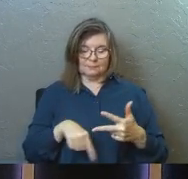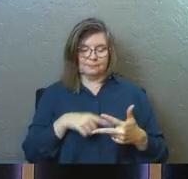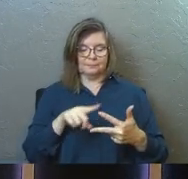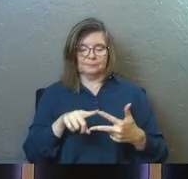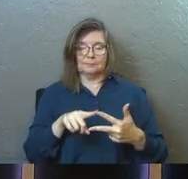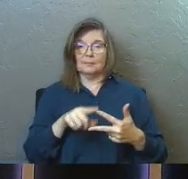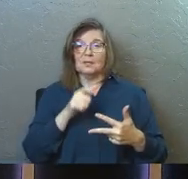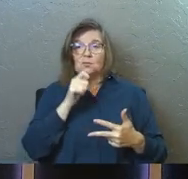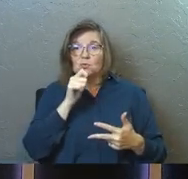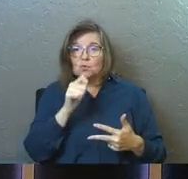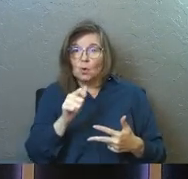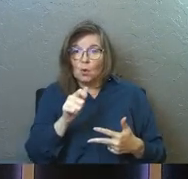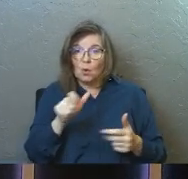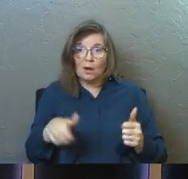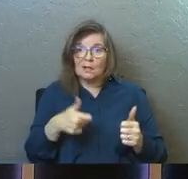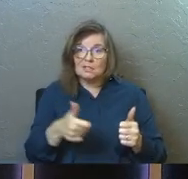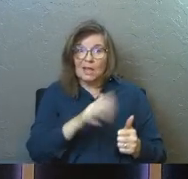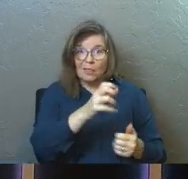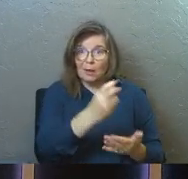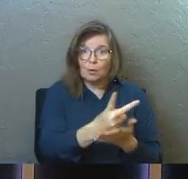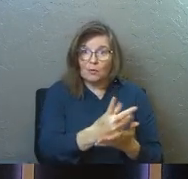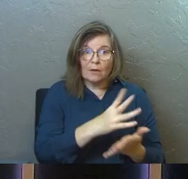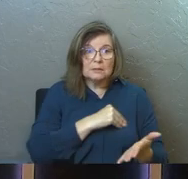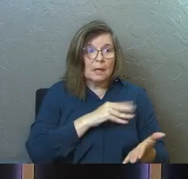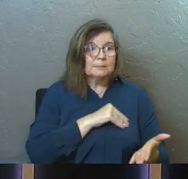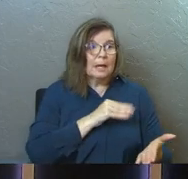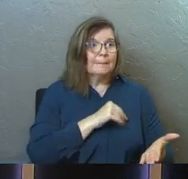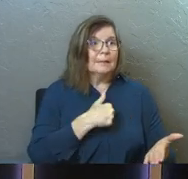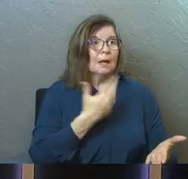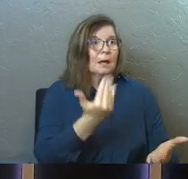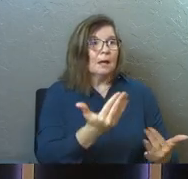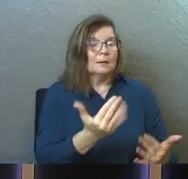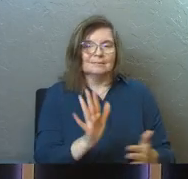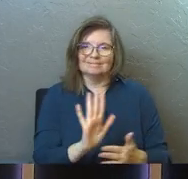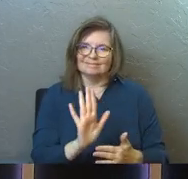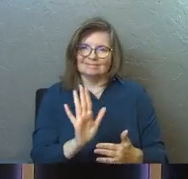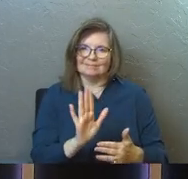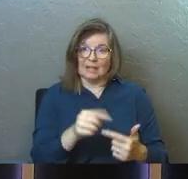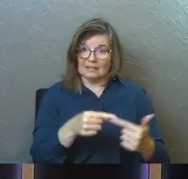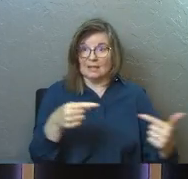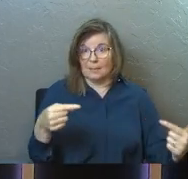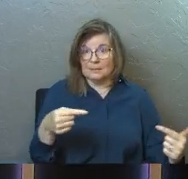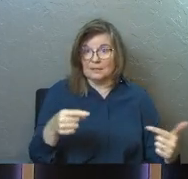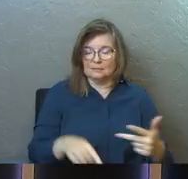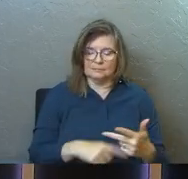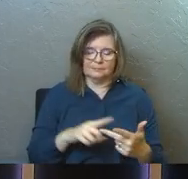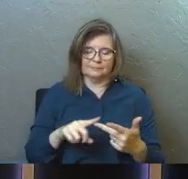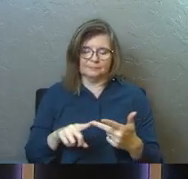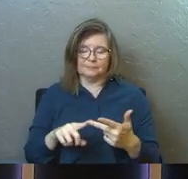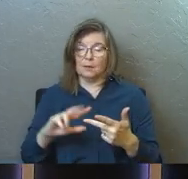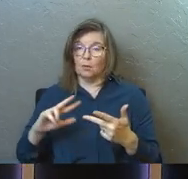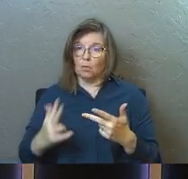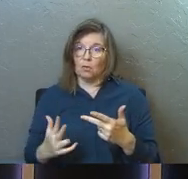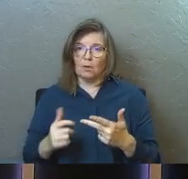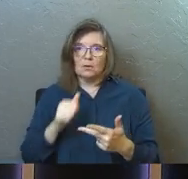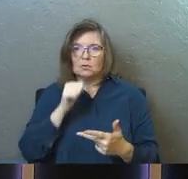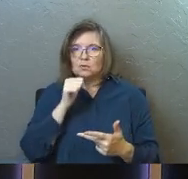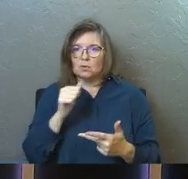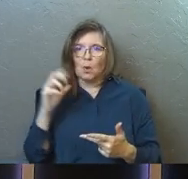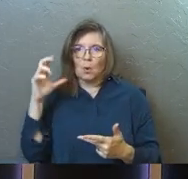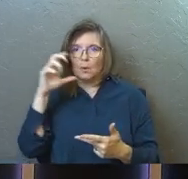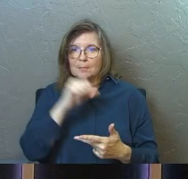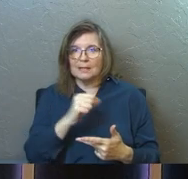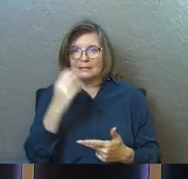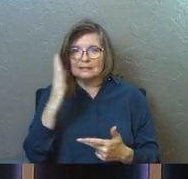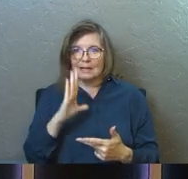Amen. Number two, don't chase their approval, because that's the opposite. And then number three, don't